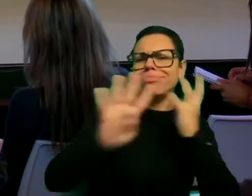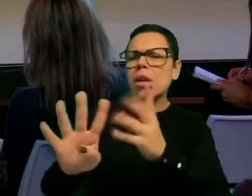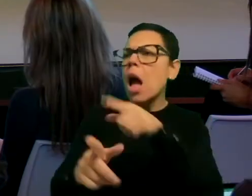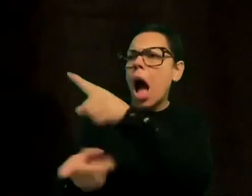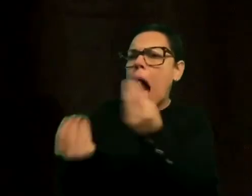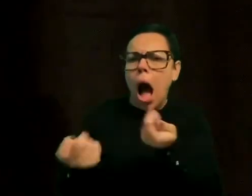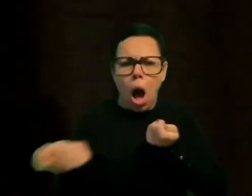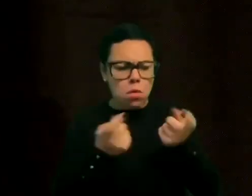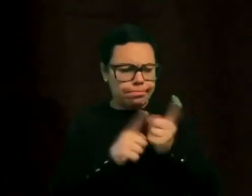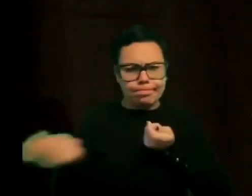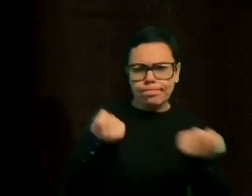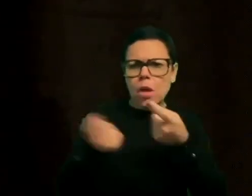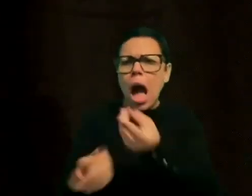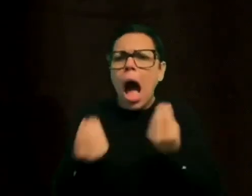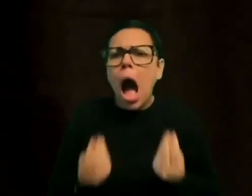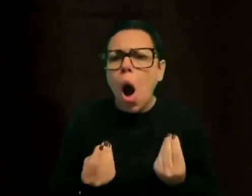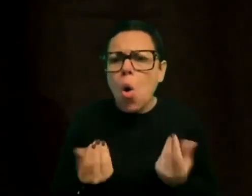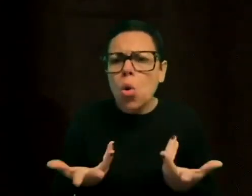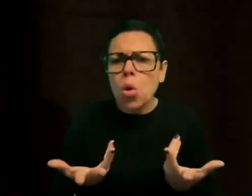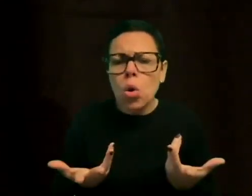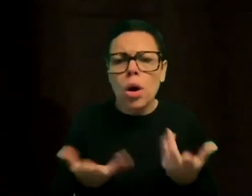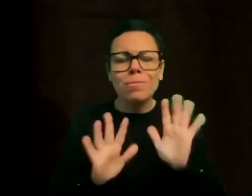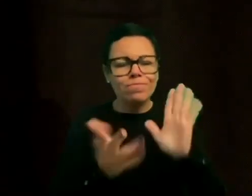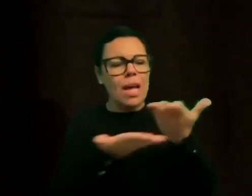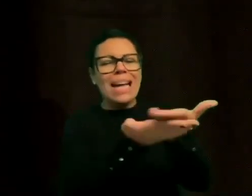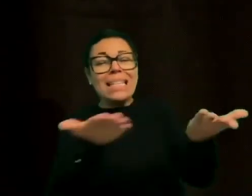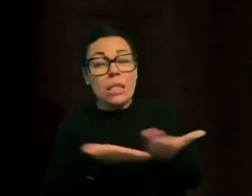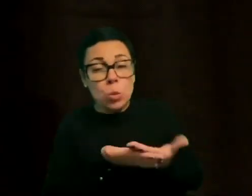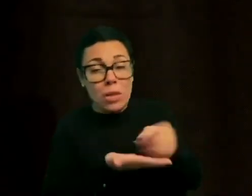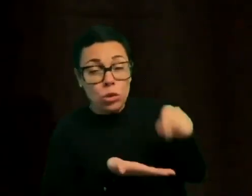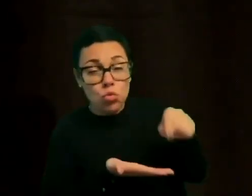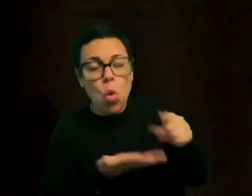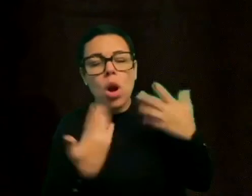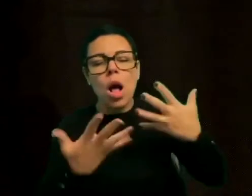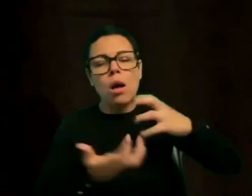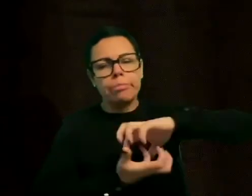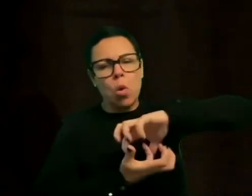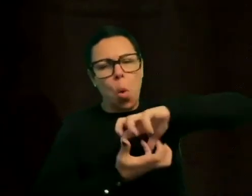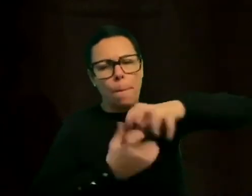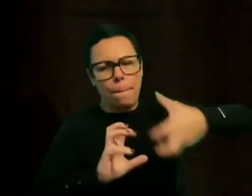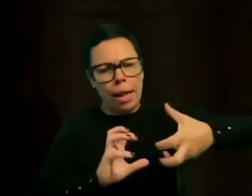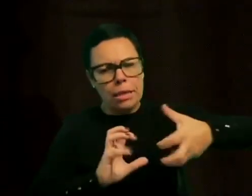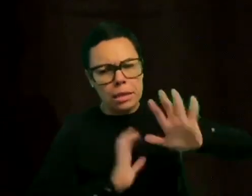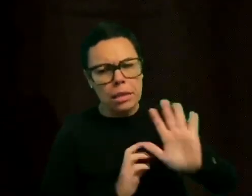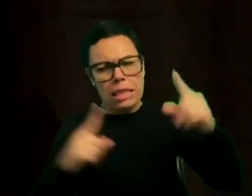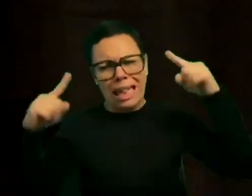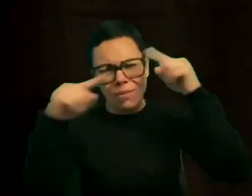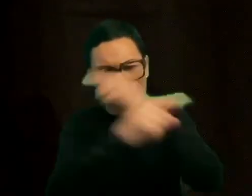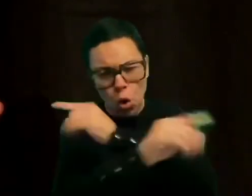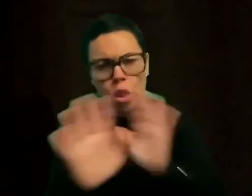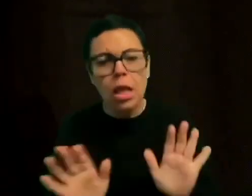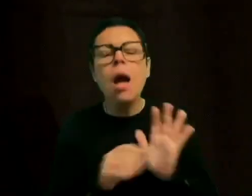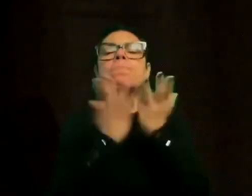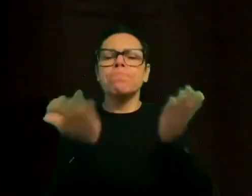It's challenging. And I mean, when I say it's challenging for public authorities also to deal with